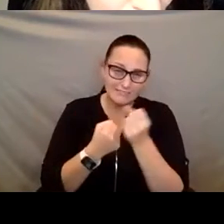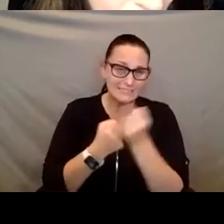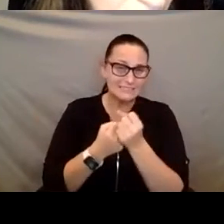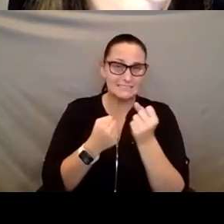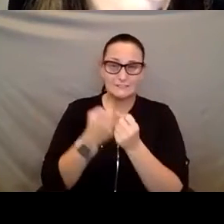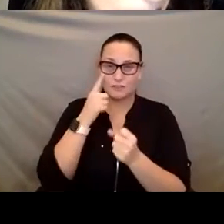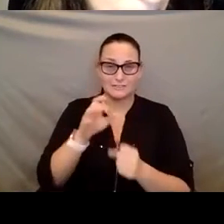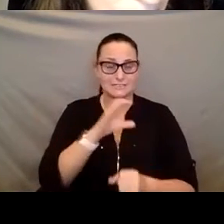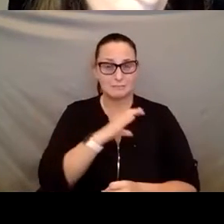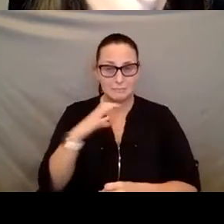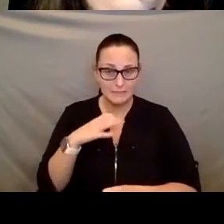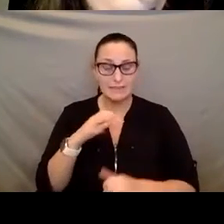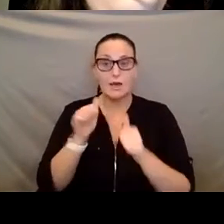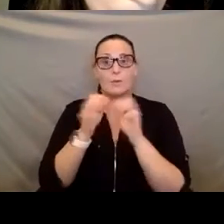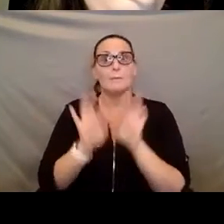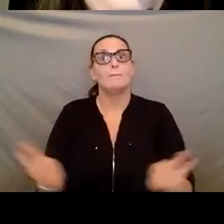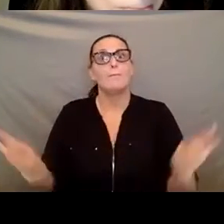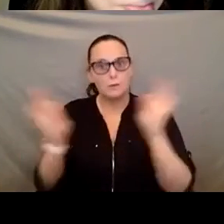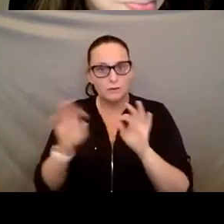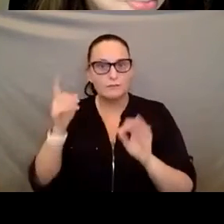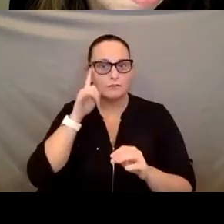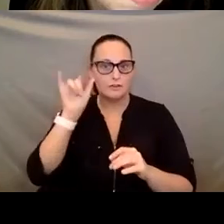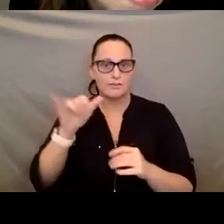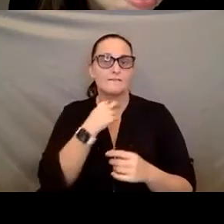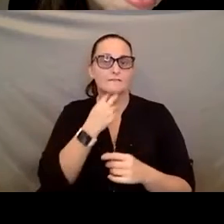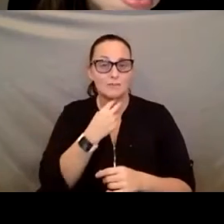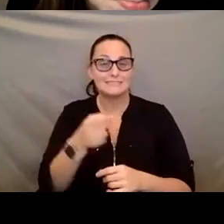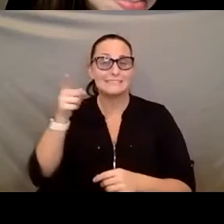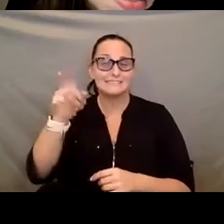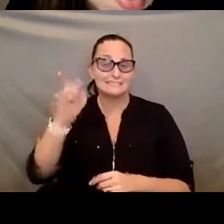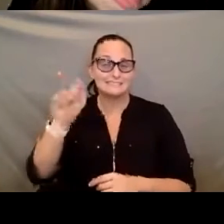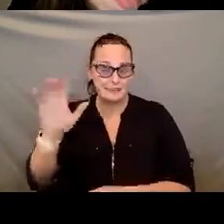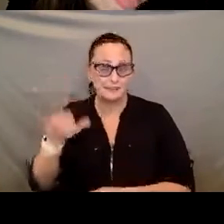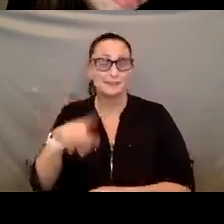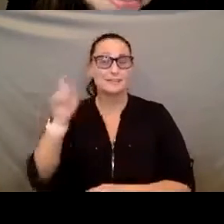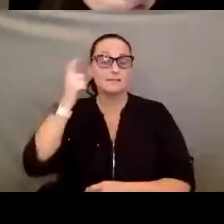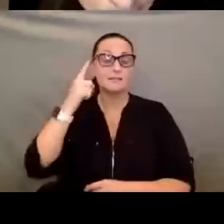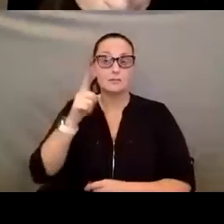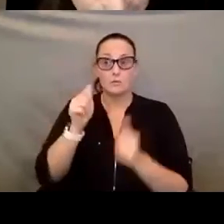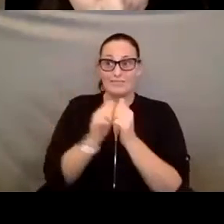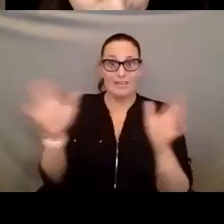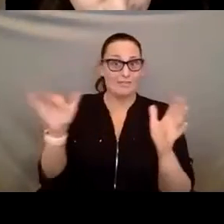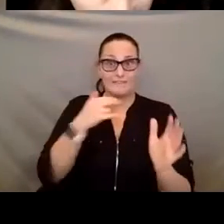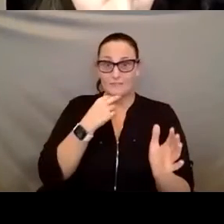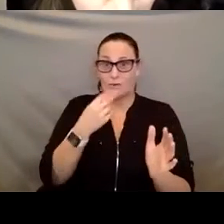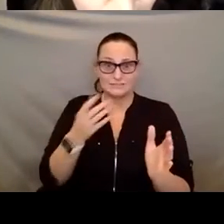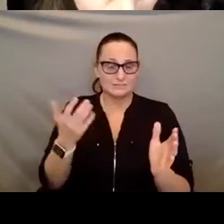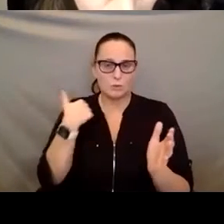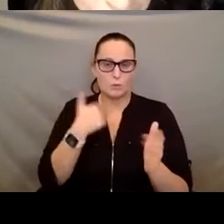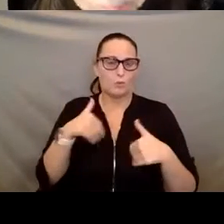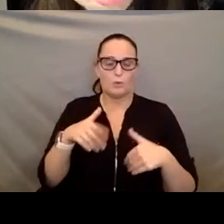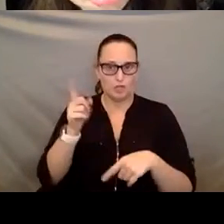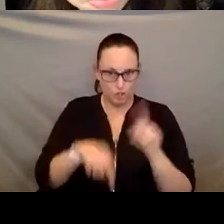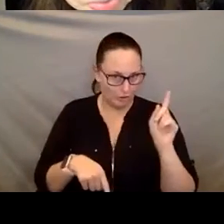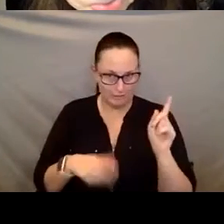this community and how important it is to have that voice in Sacramento. Because without that voice, we couldn't do it, even if we wanted